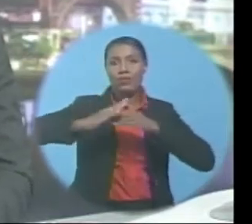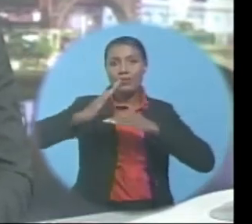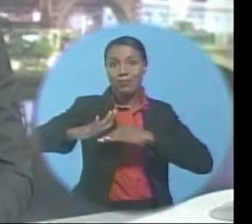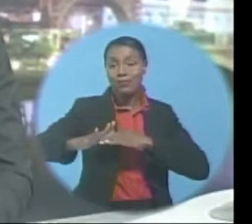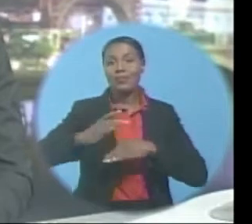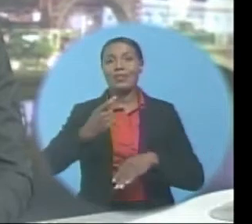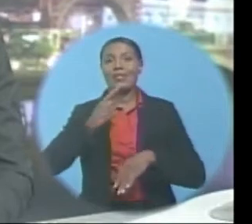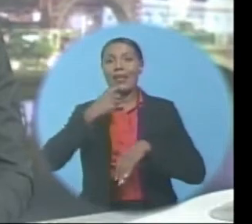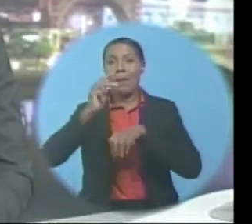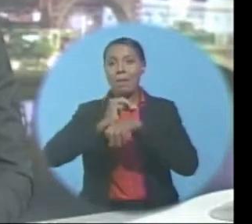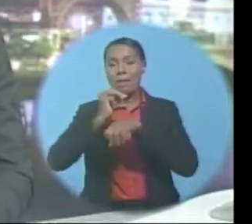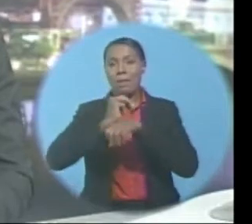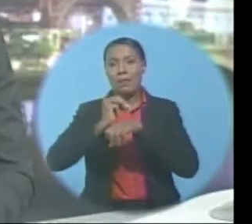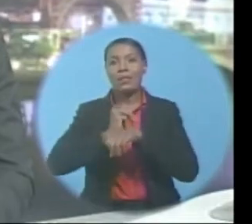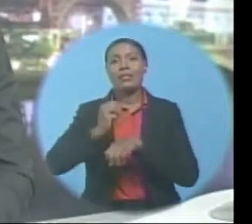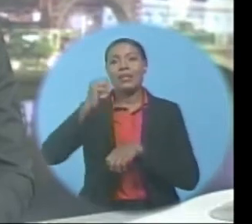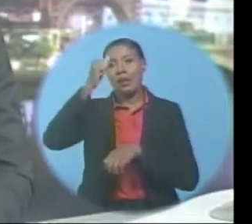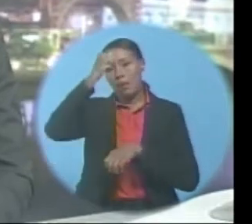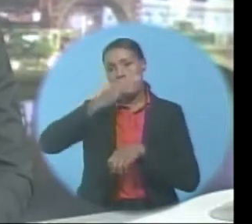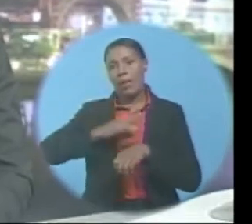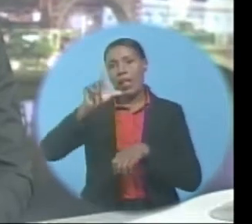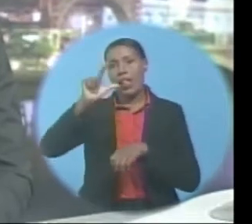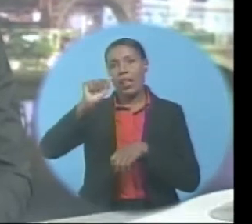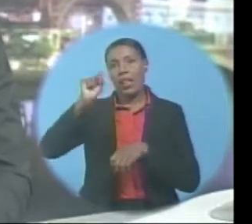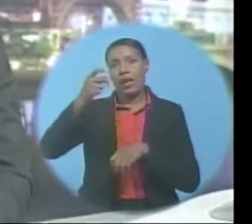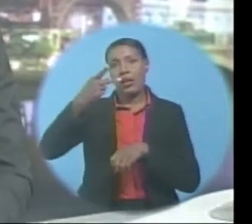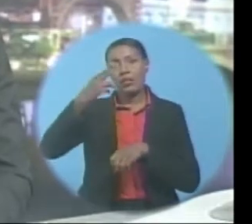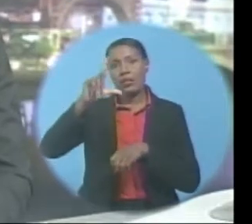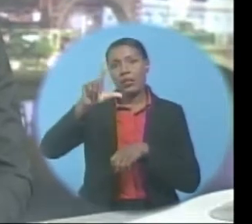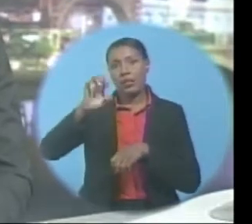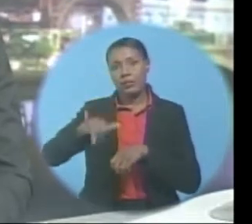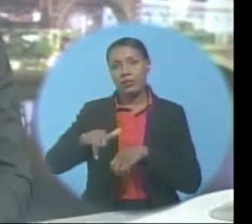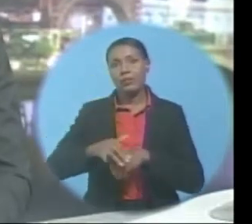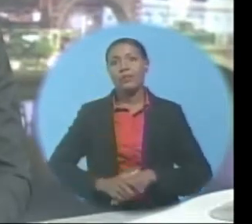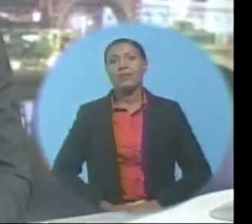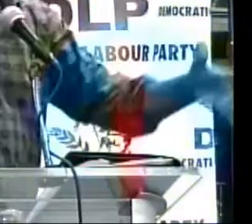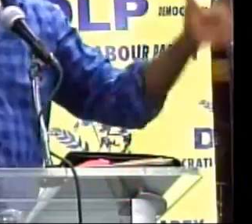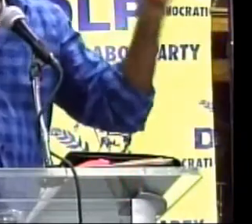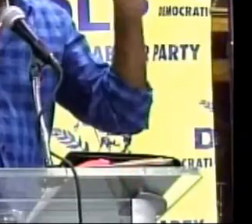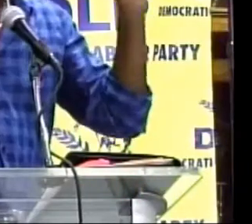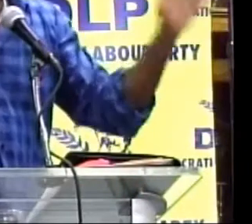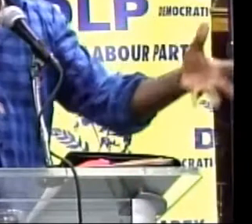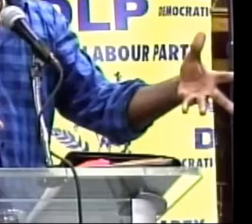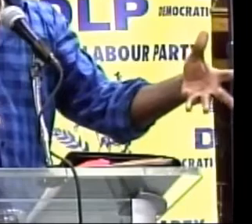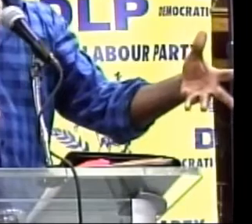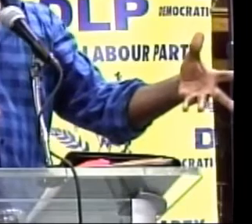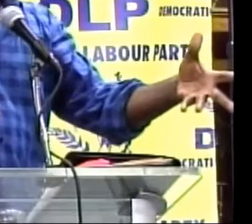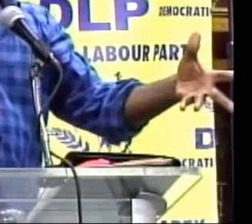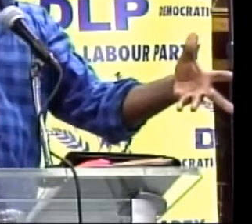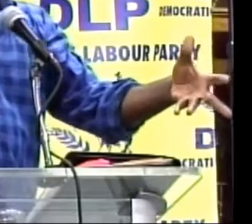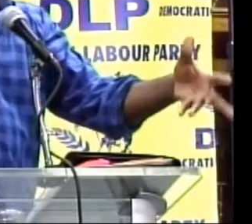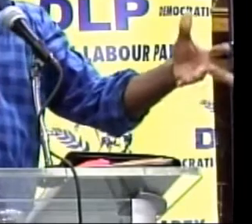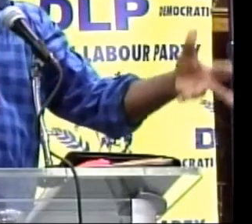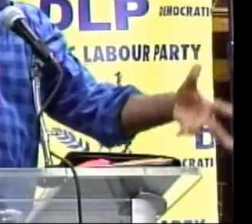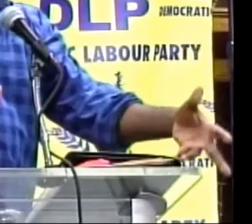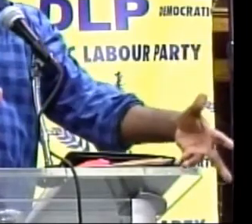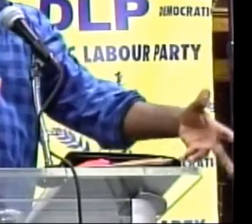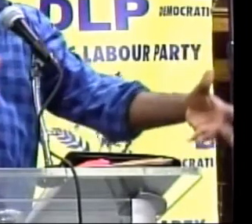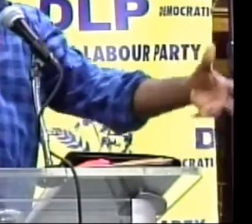from Minister of Transport and Works, Michael Lashley. It's only recently that Cabinet decided